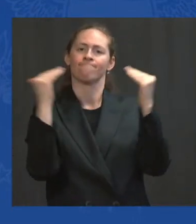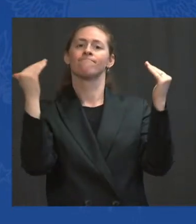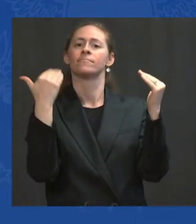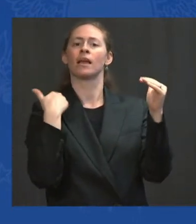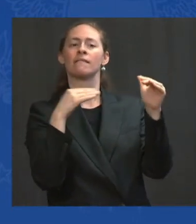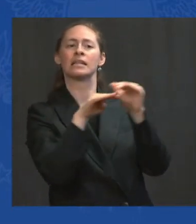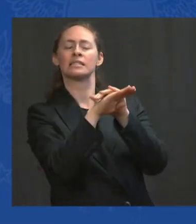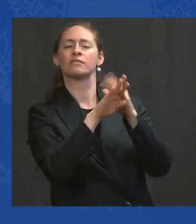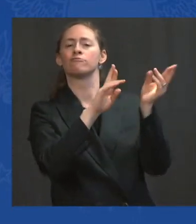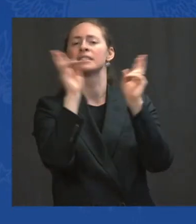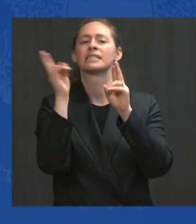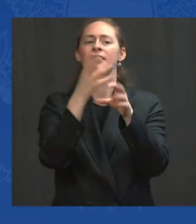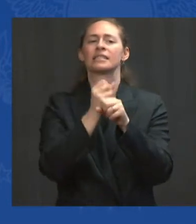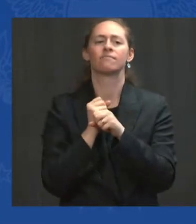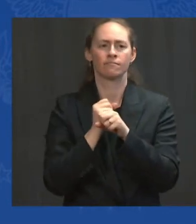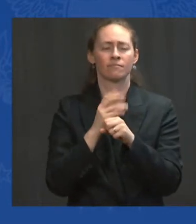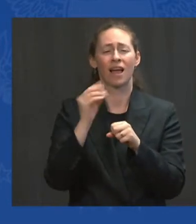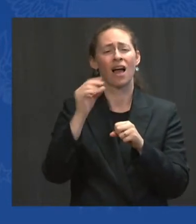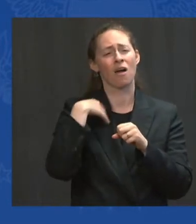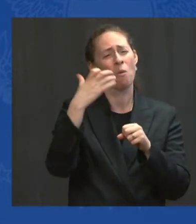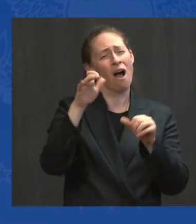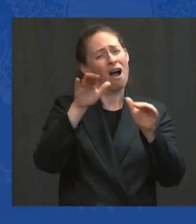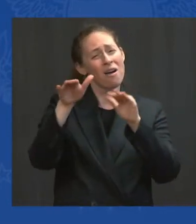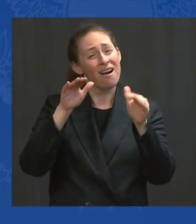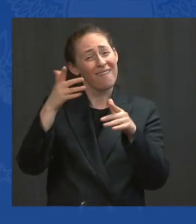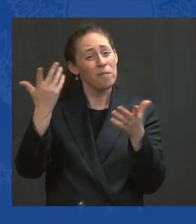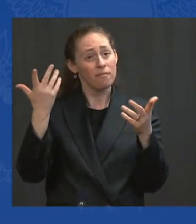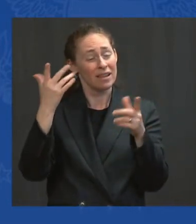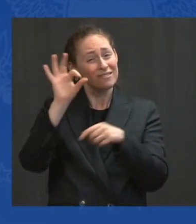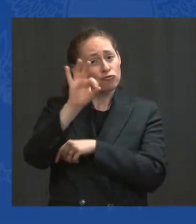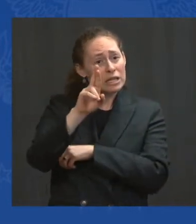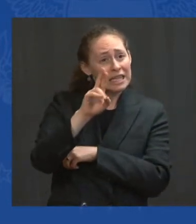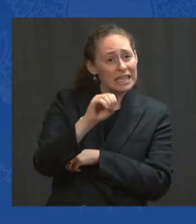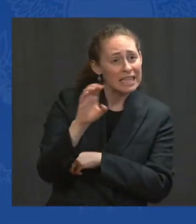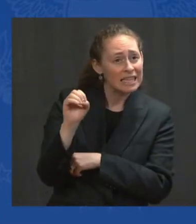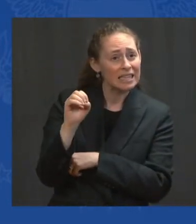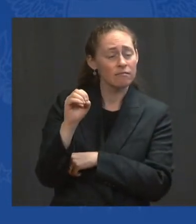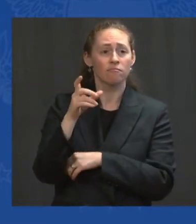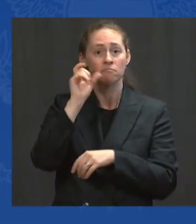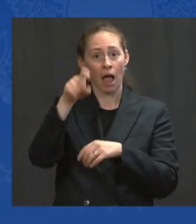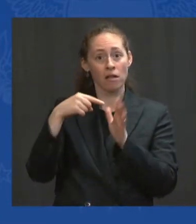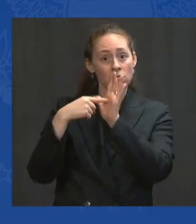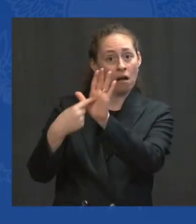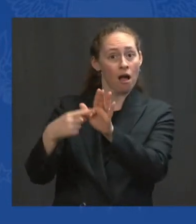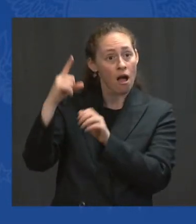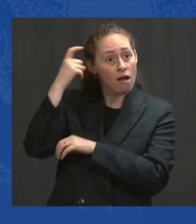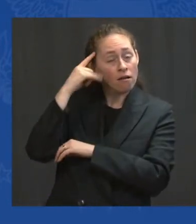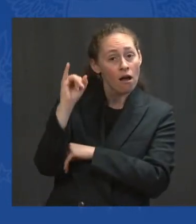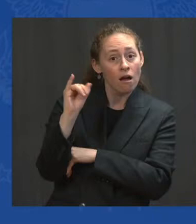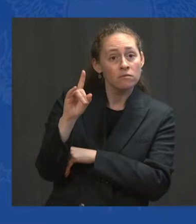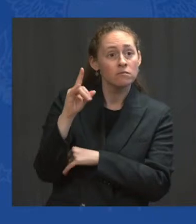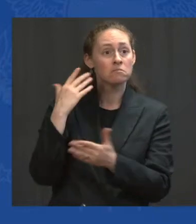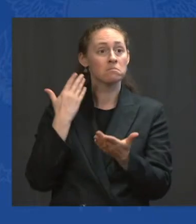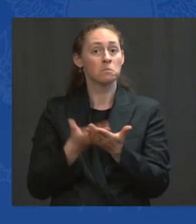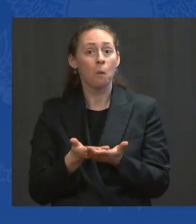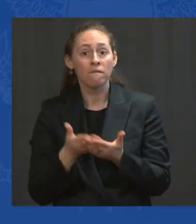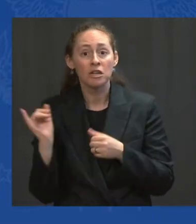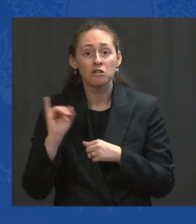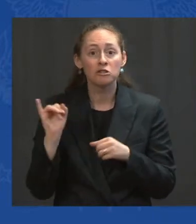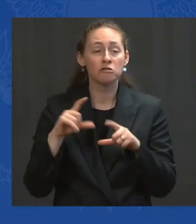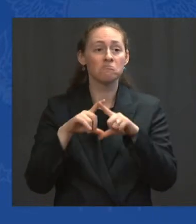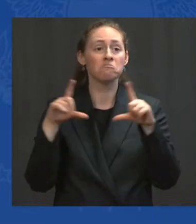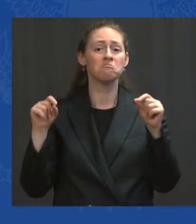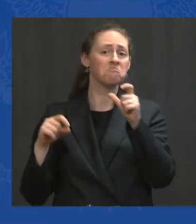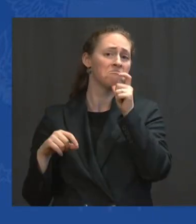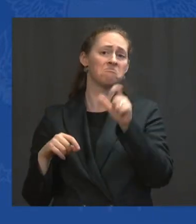the message out there, remind everyone vaccination is free, government issued ID is not required, proof of insurance is not required, and